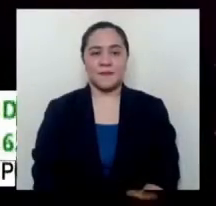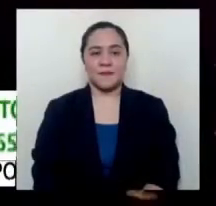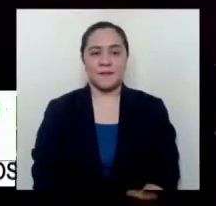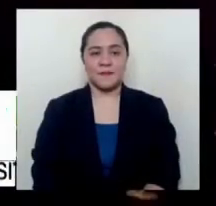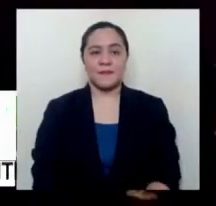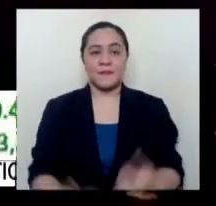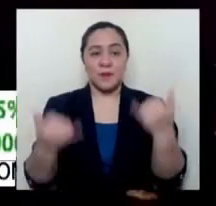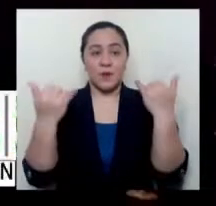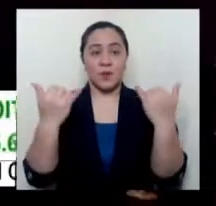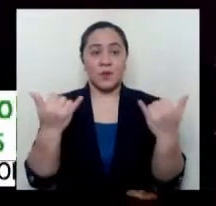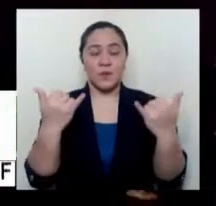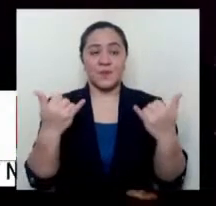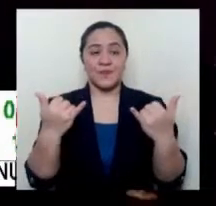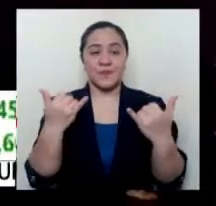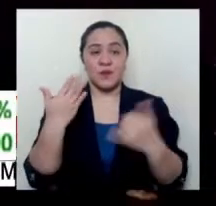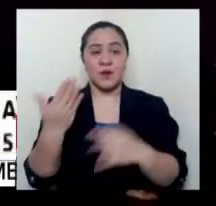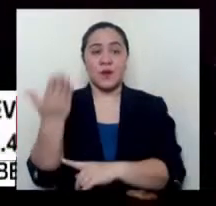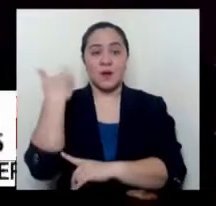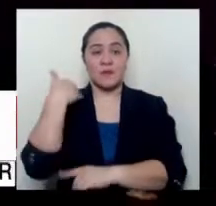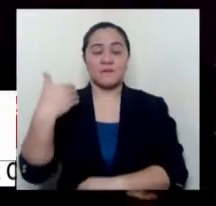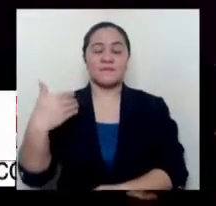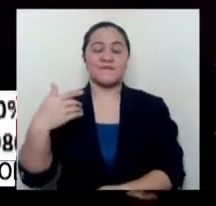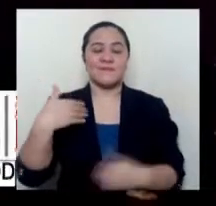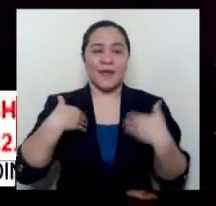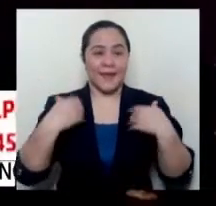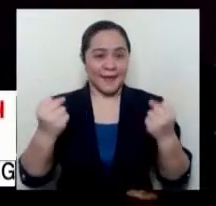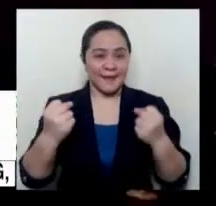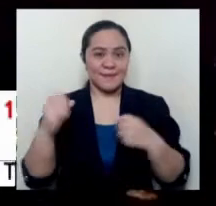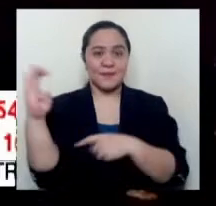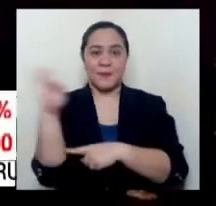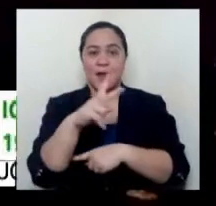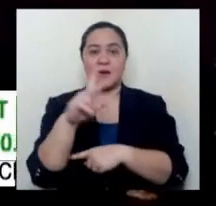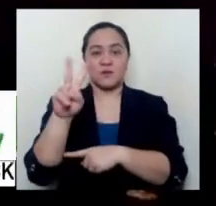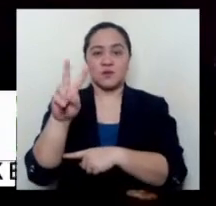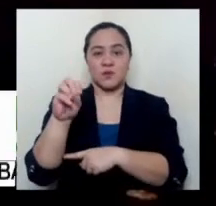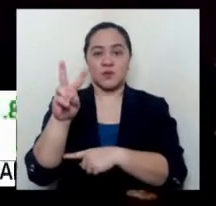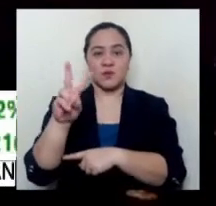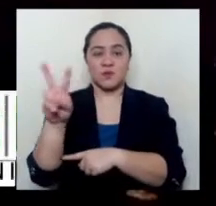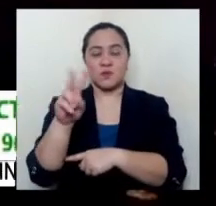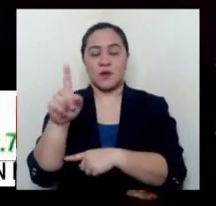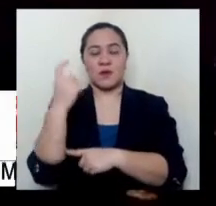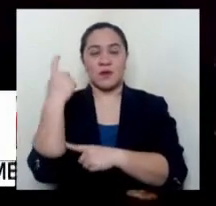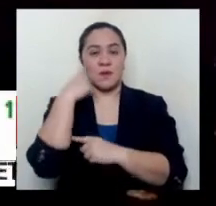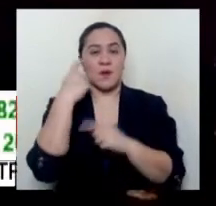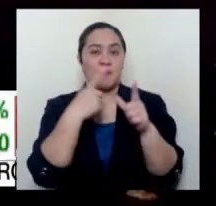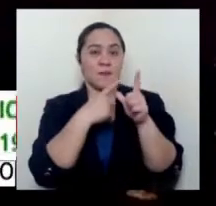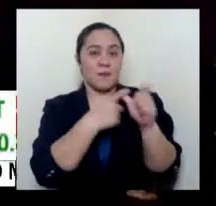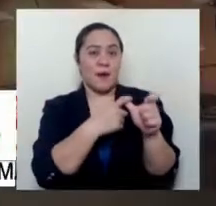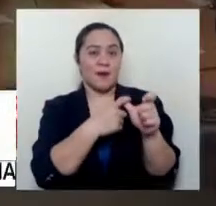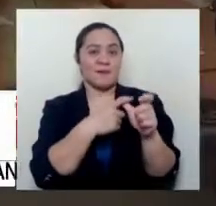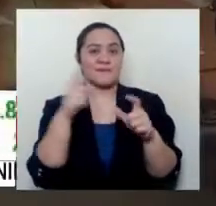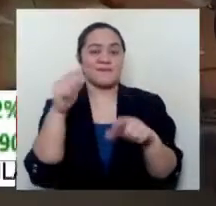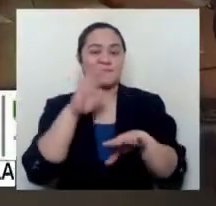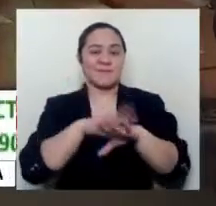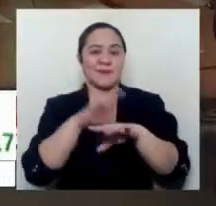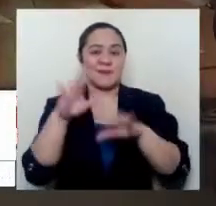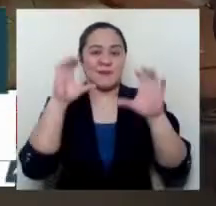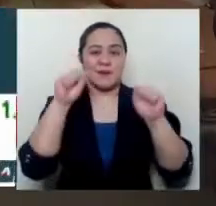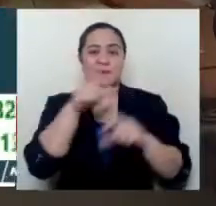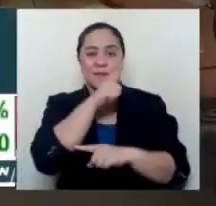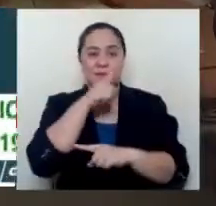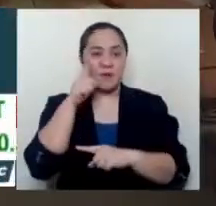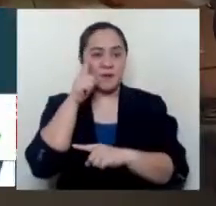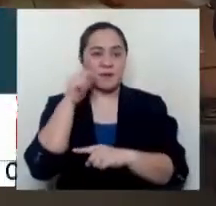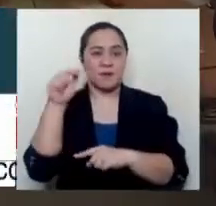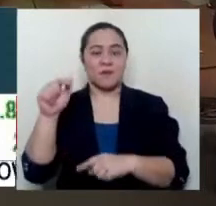At least one former health secretary is backing the 2022 presidential bid of Vice President Lenny Robredo. Dr. Manuel